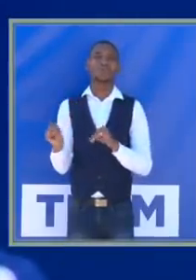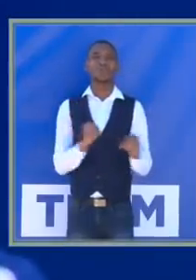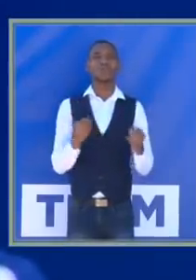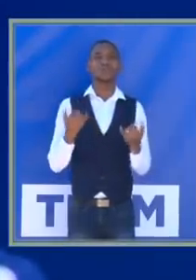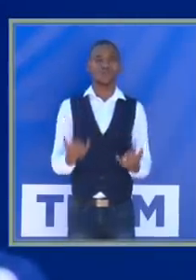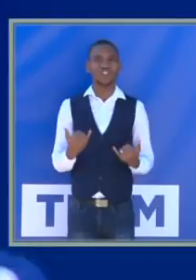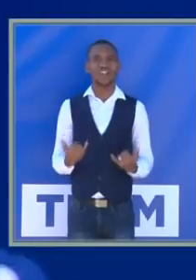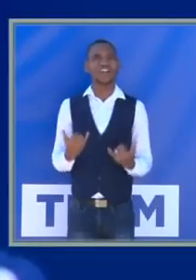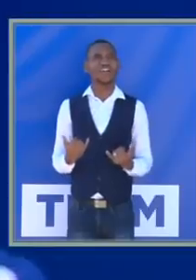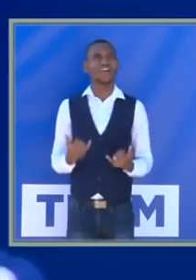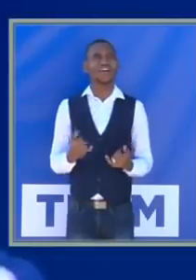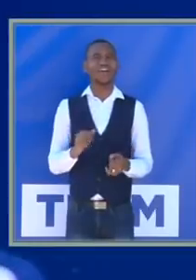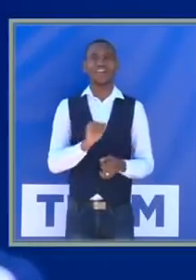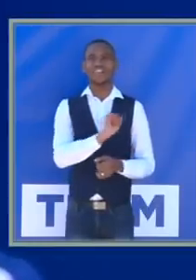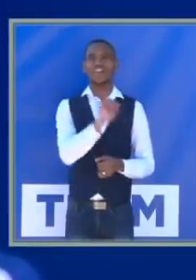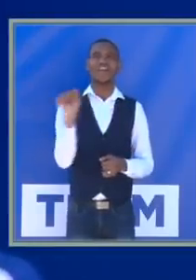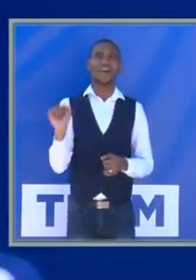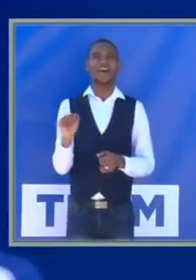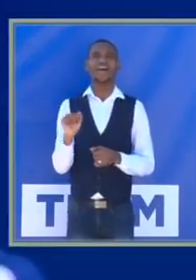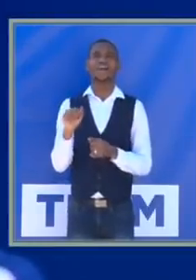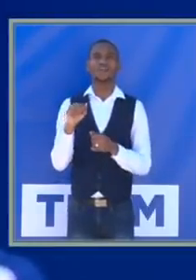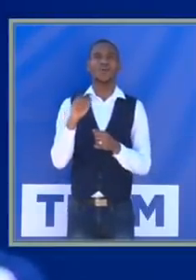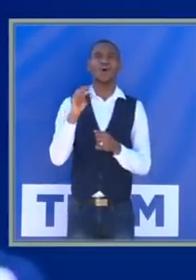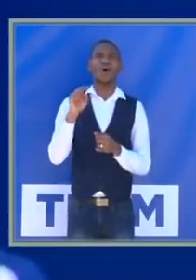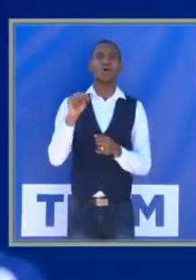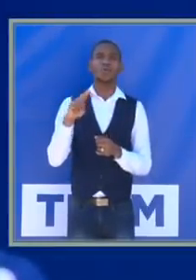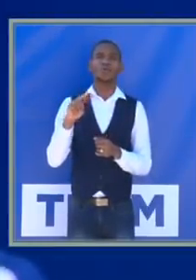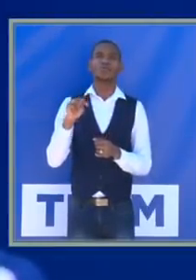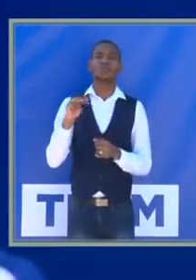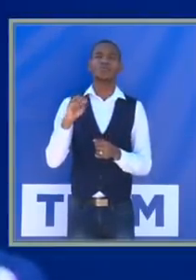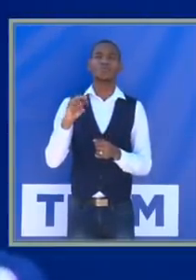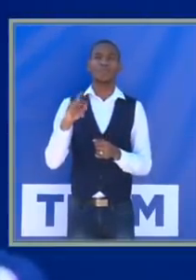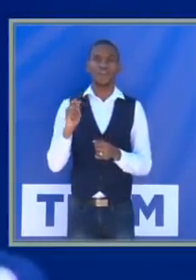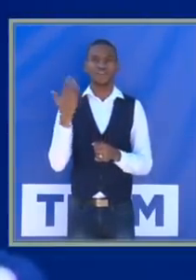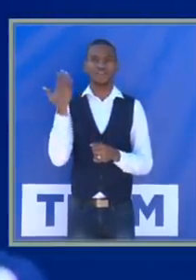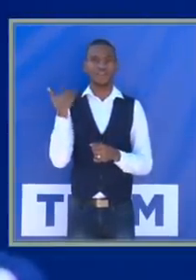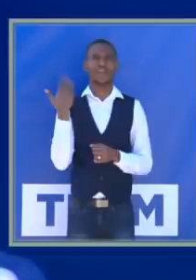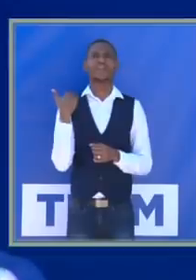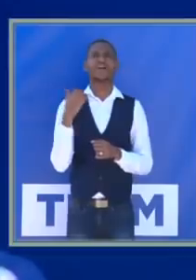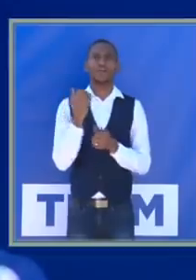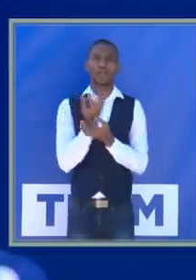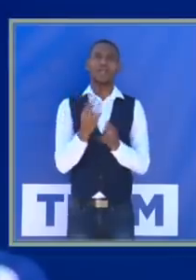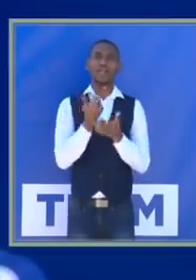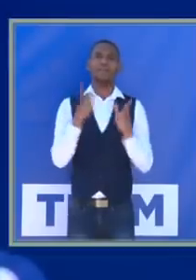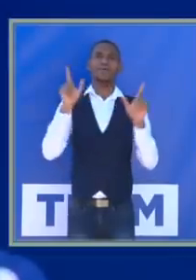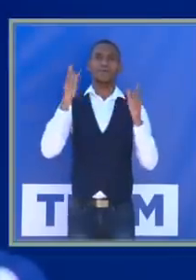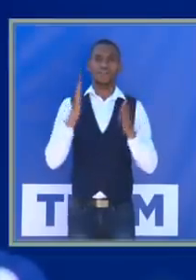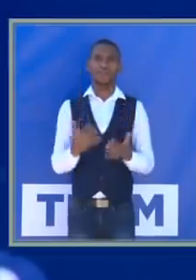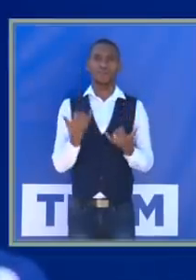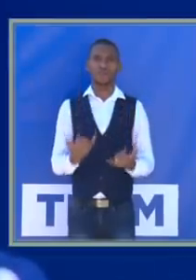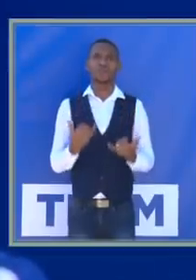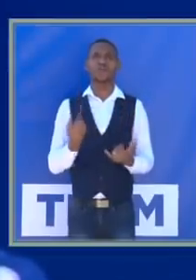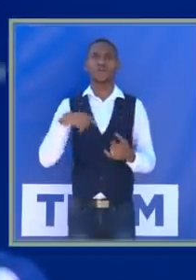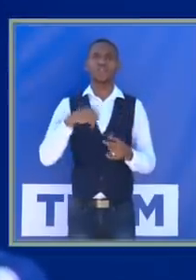but today they are a monument, a relic of the past. They were once our liberators, but today we need